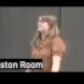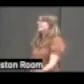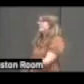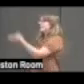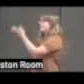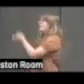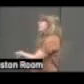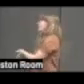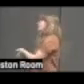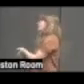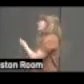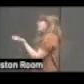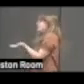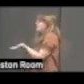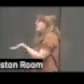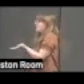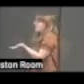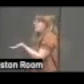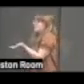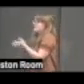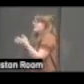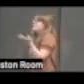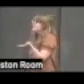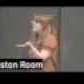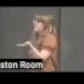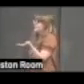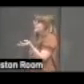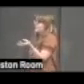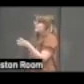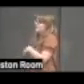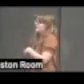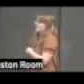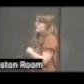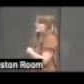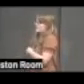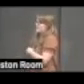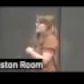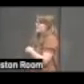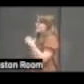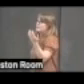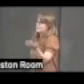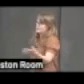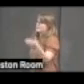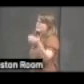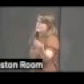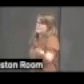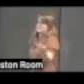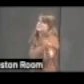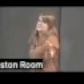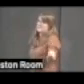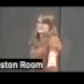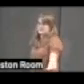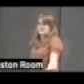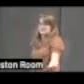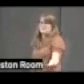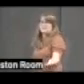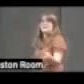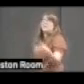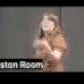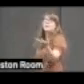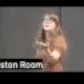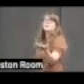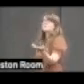field. So you already saw that about a quarter of species or more will probably need conservation breeding in order to remain on the planet and